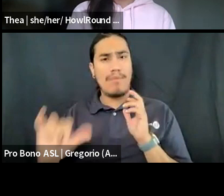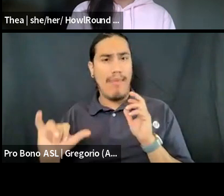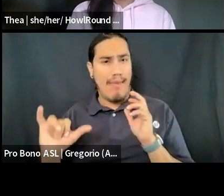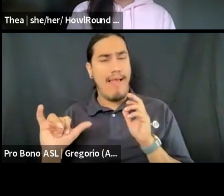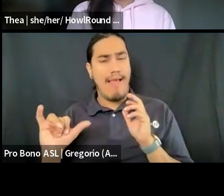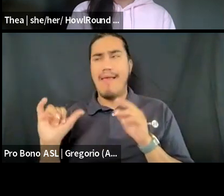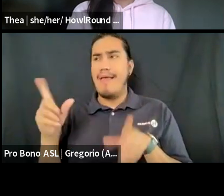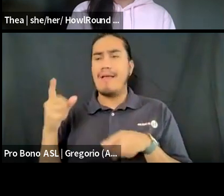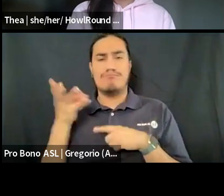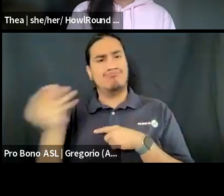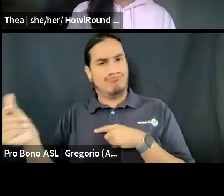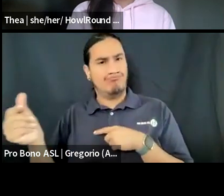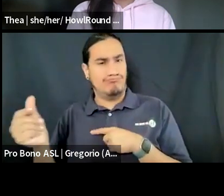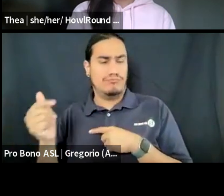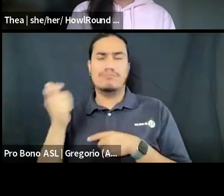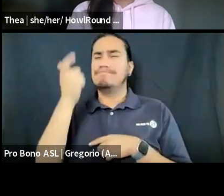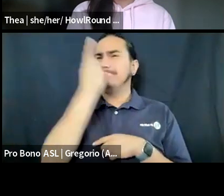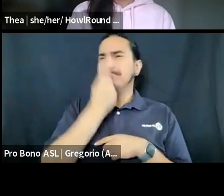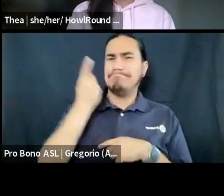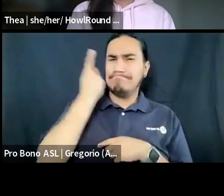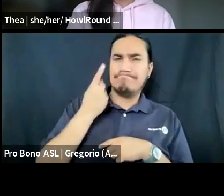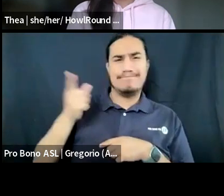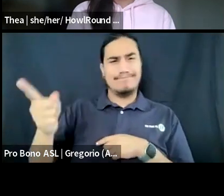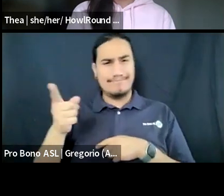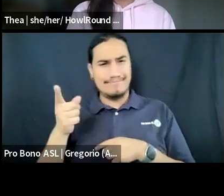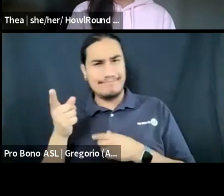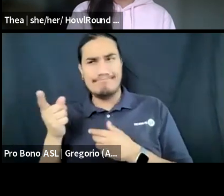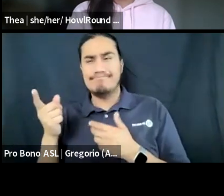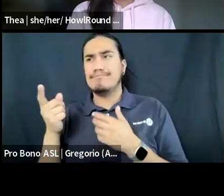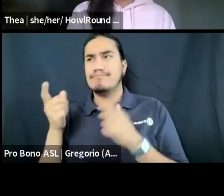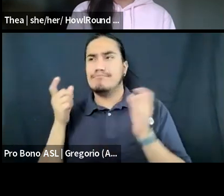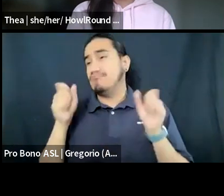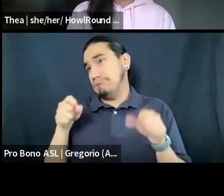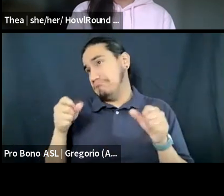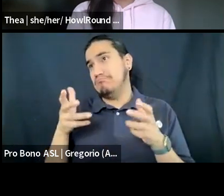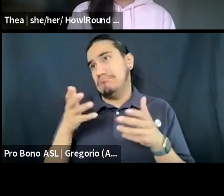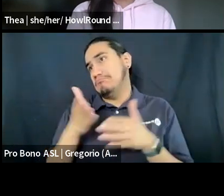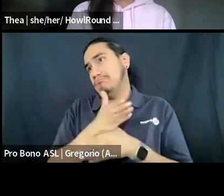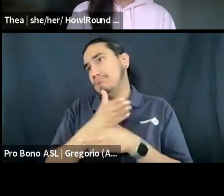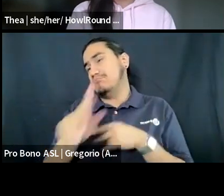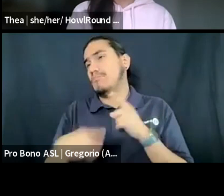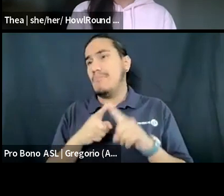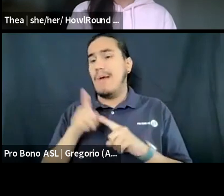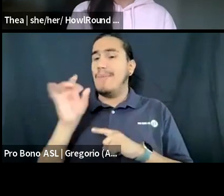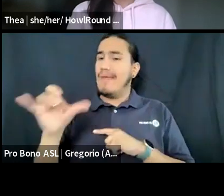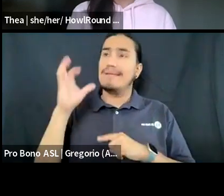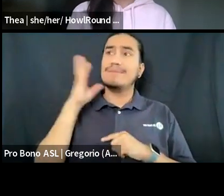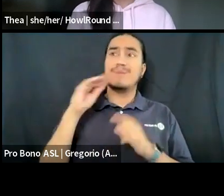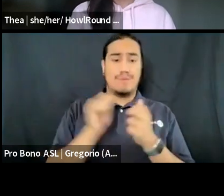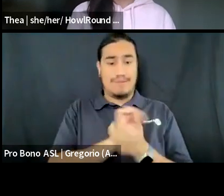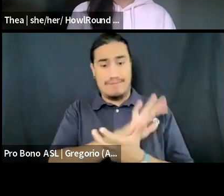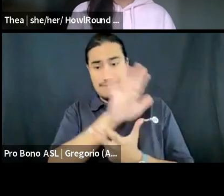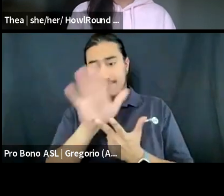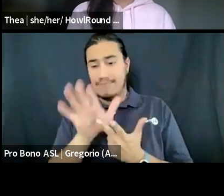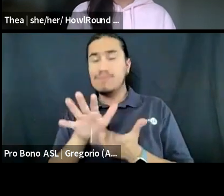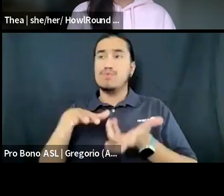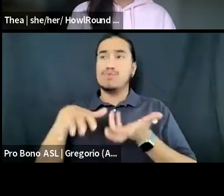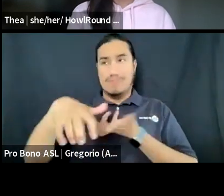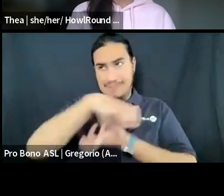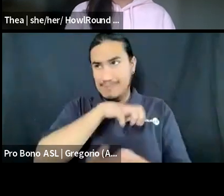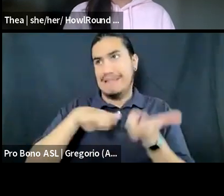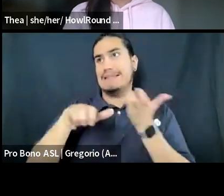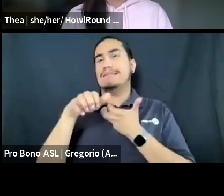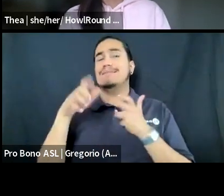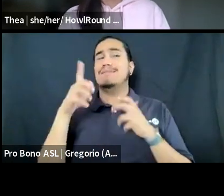plays. And so I'm very curious for you to share with our audience, like, do you blend that? Because it's very different to be a poet than it is to